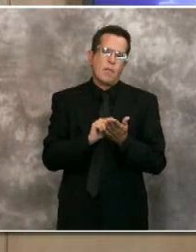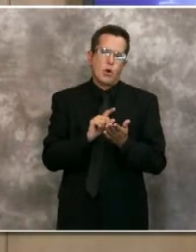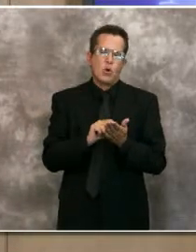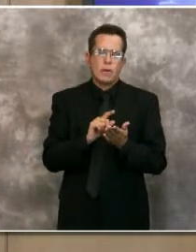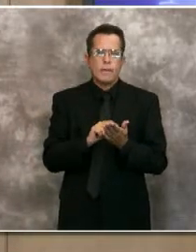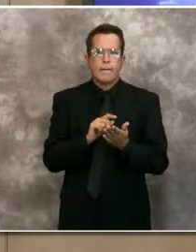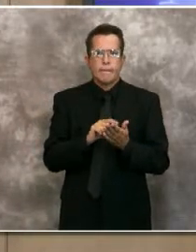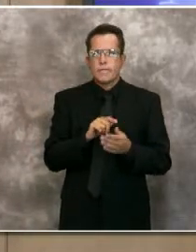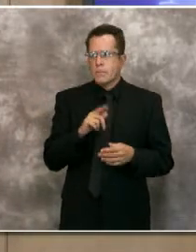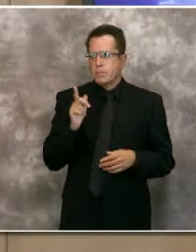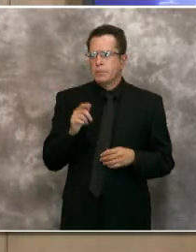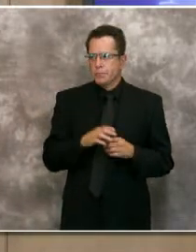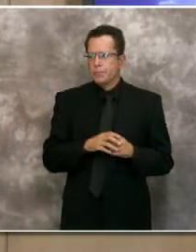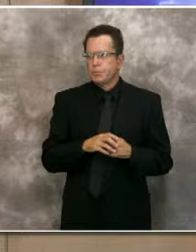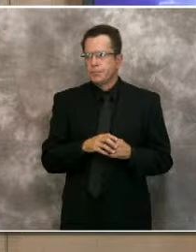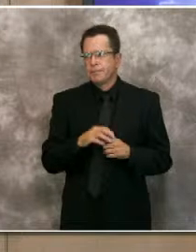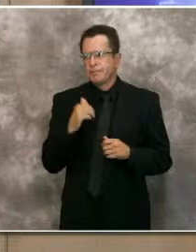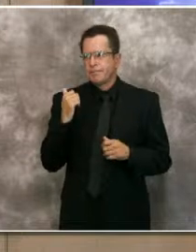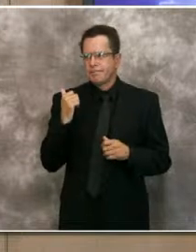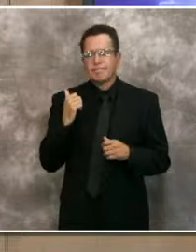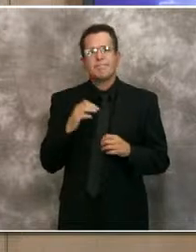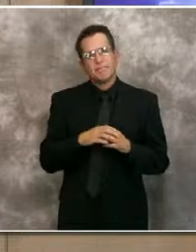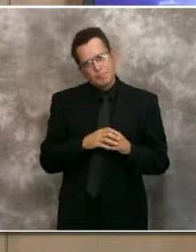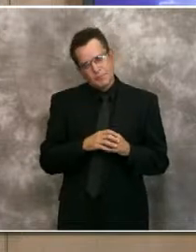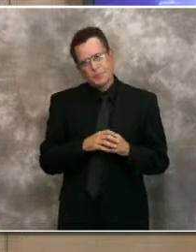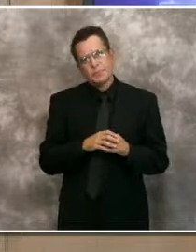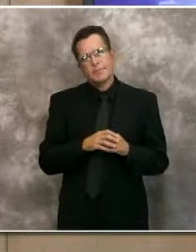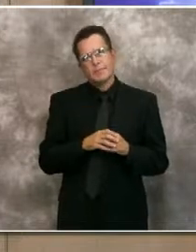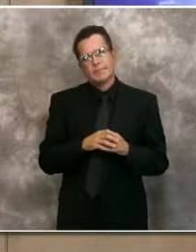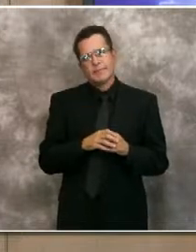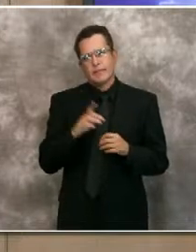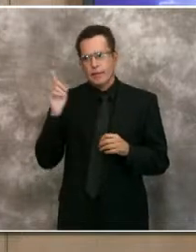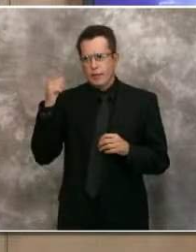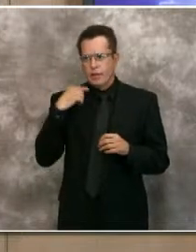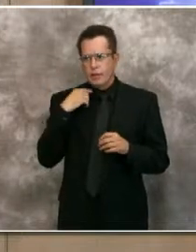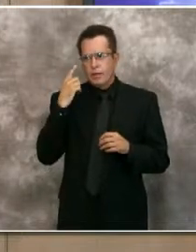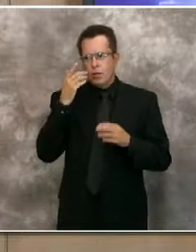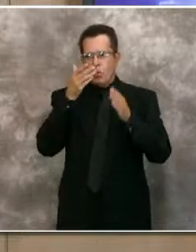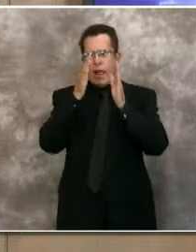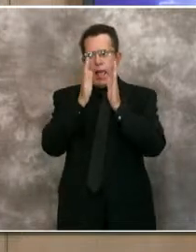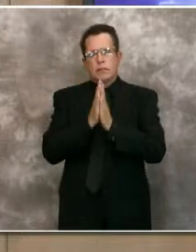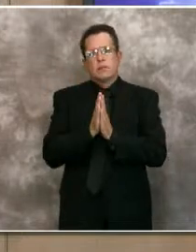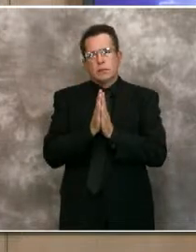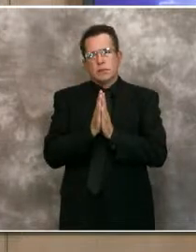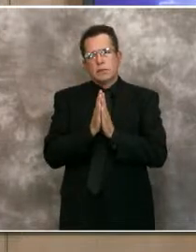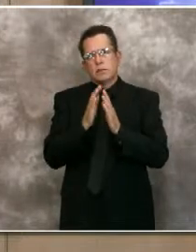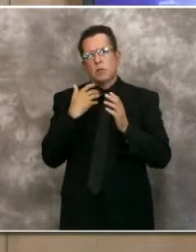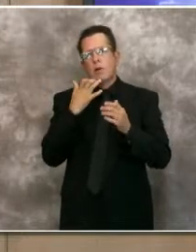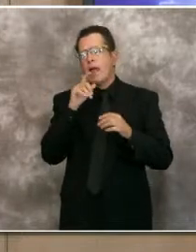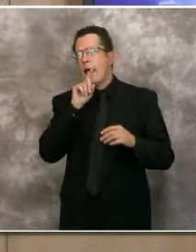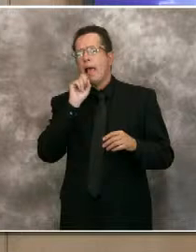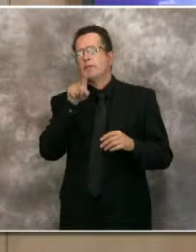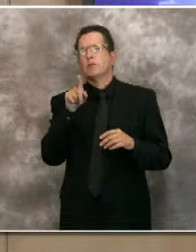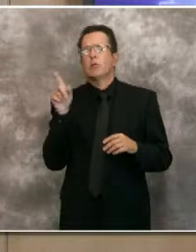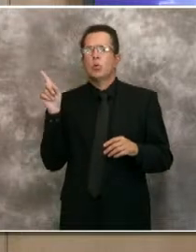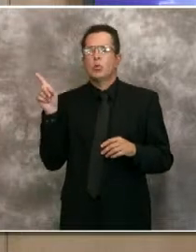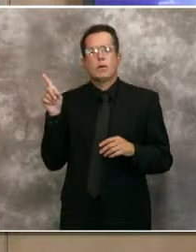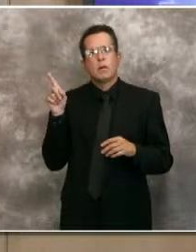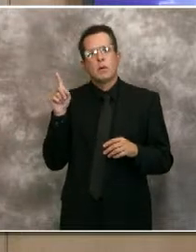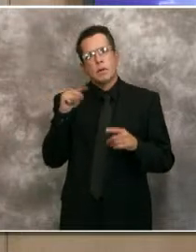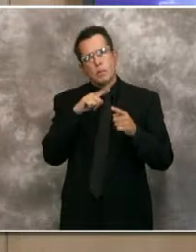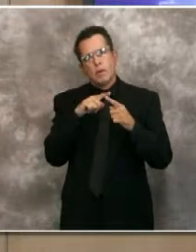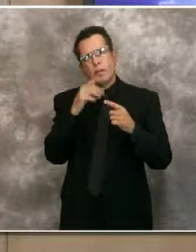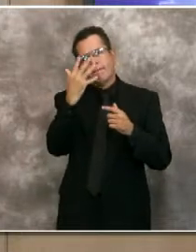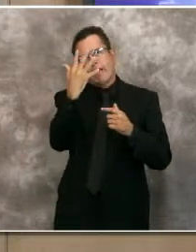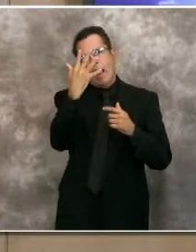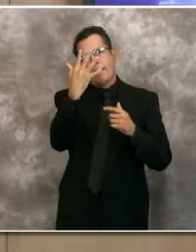Hi, I wanted to, sorry about that. I wondered if I could just ask a little more about the 5